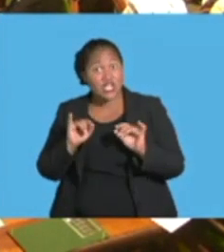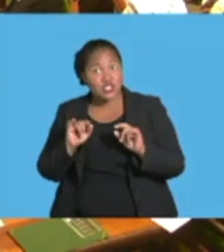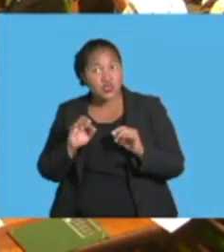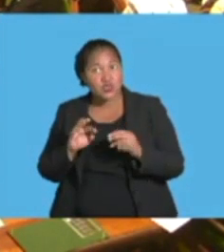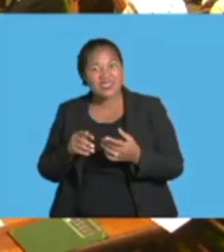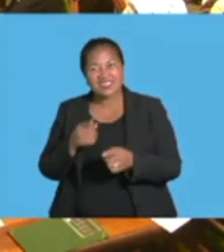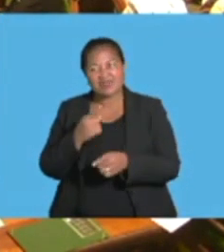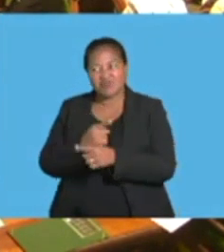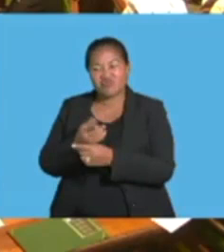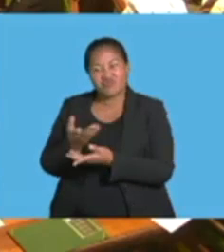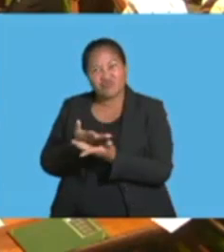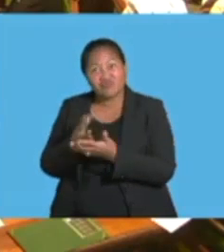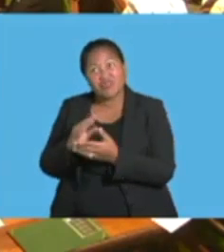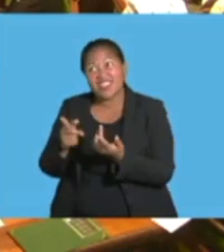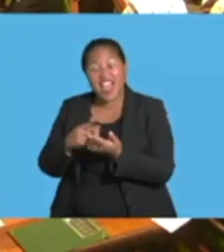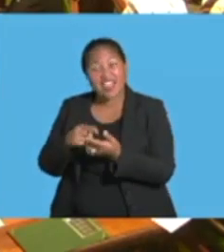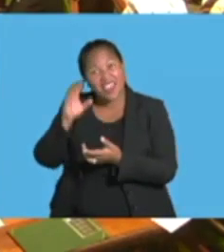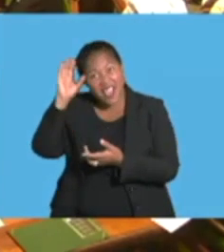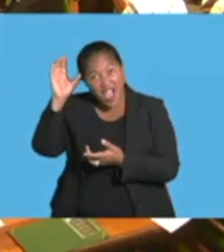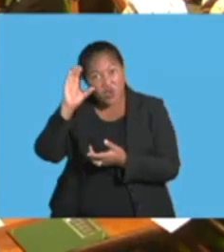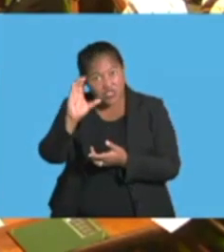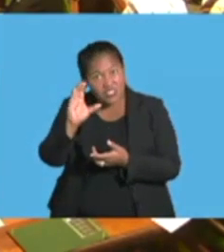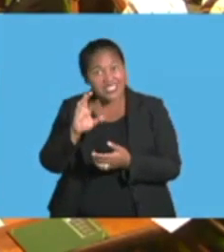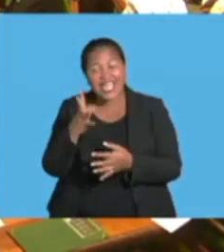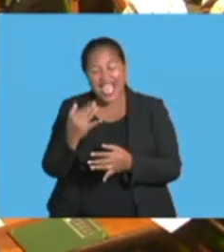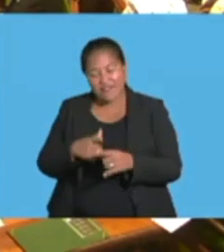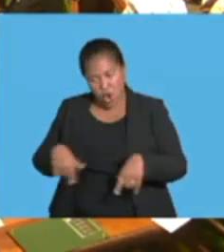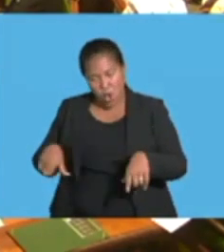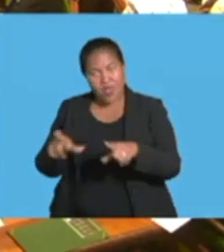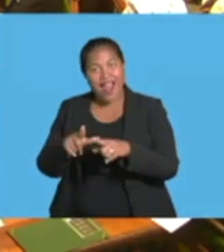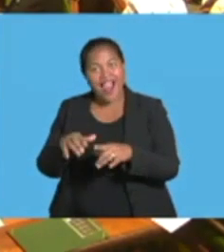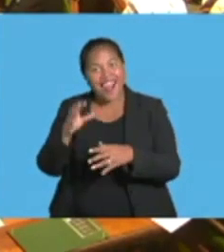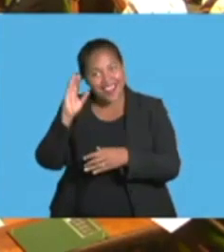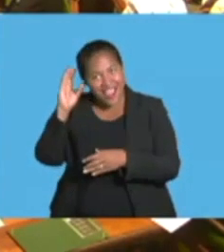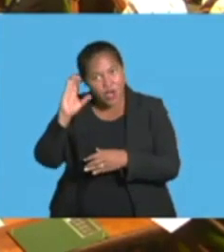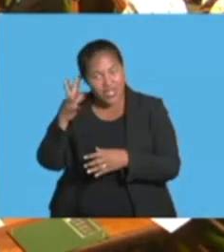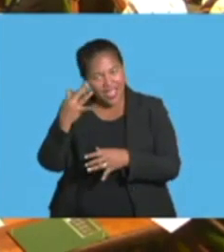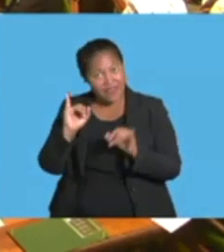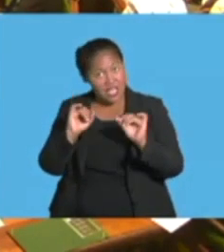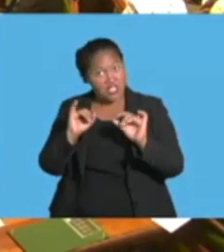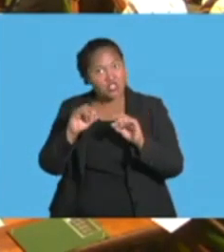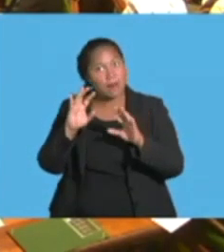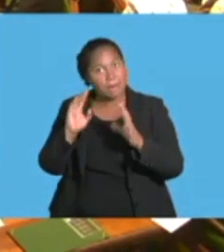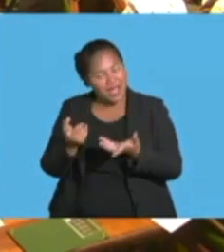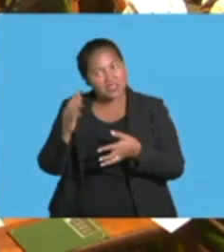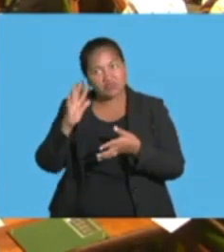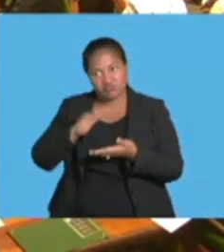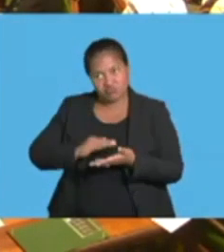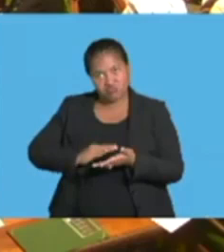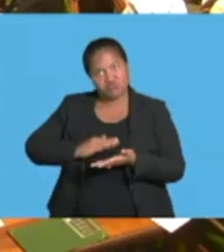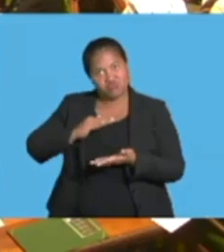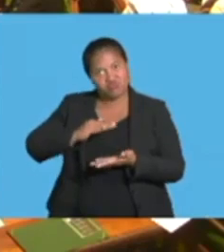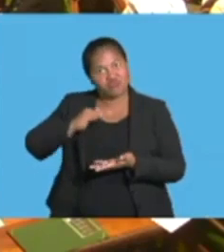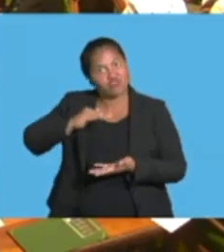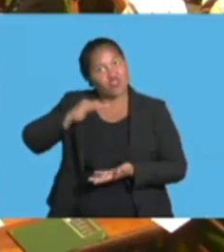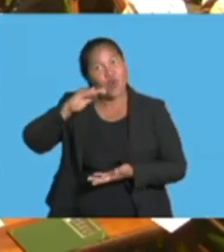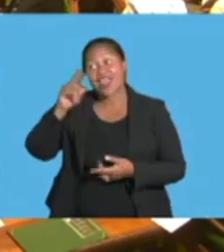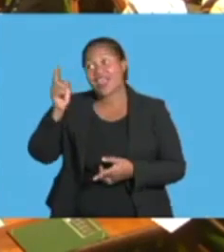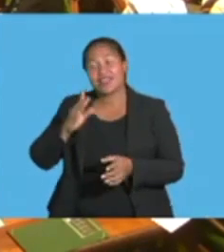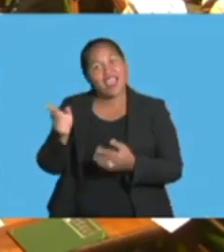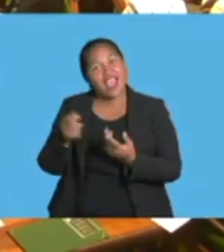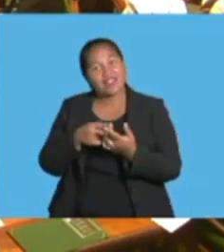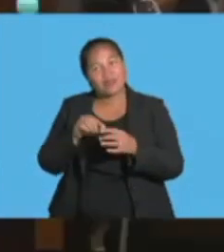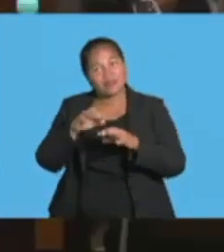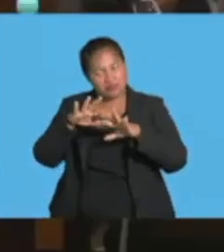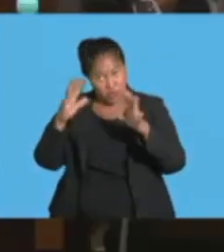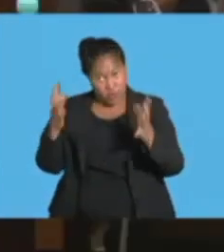countries, and low-income countries didn't have an issue with it, but it's growing. It's actually growing right around the world. It's so